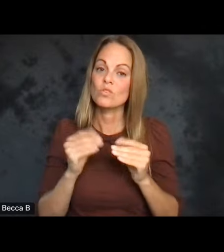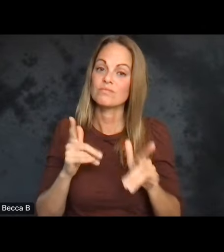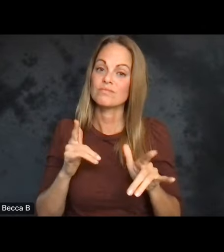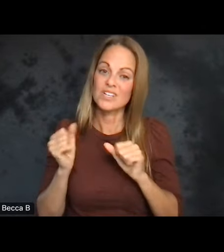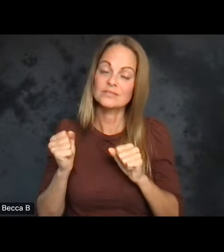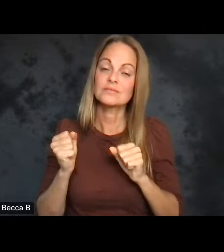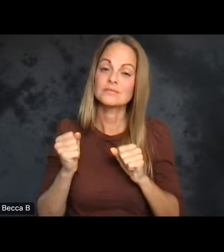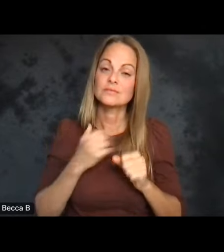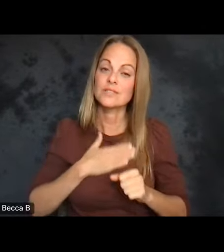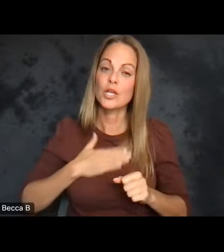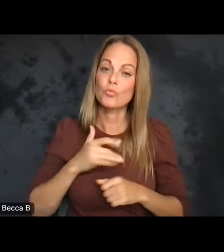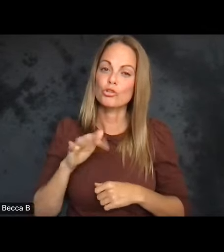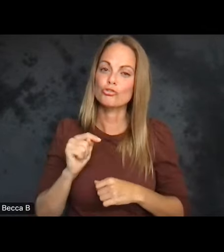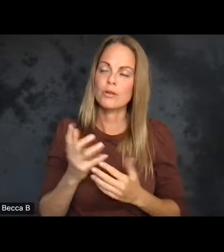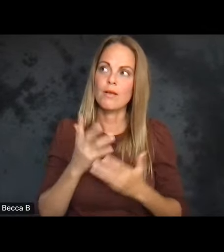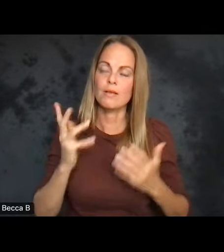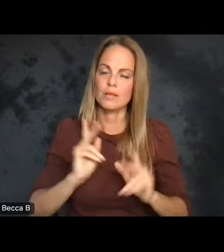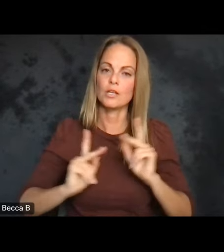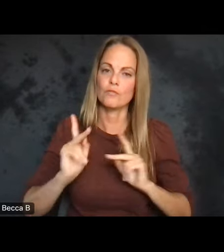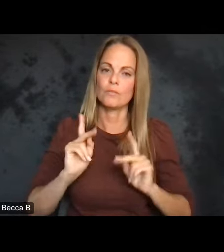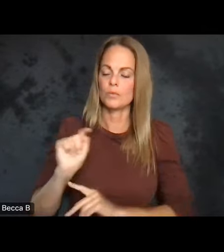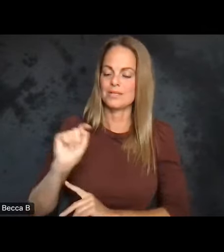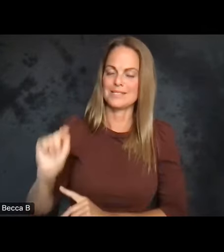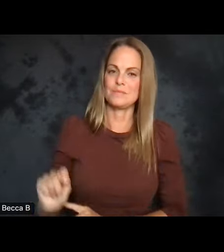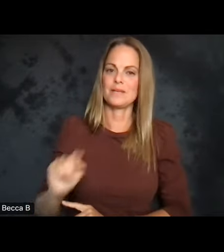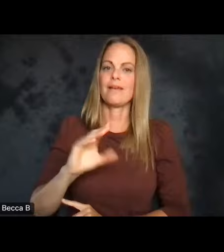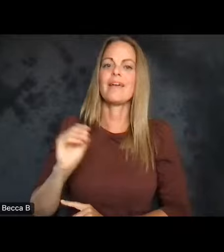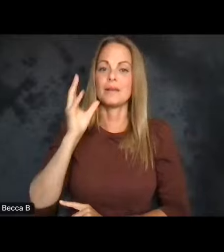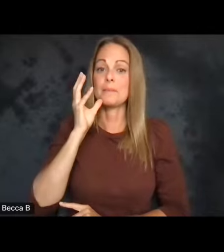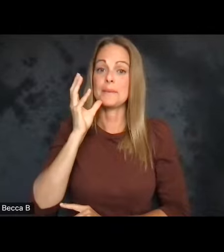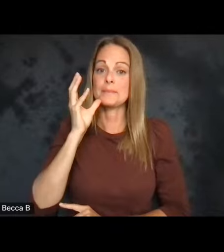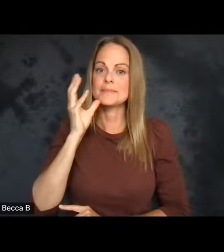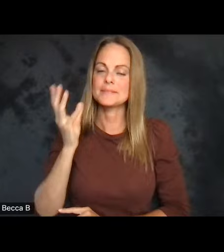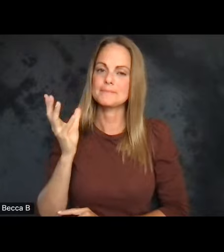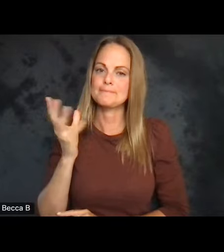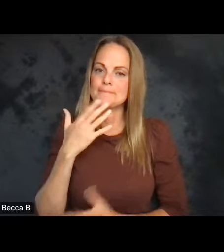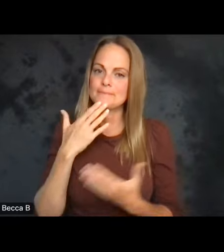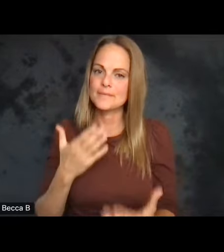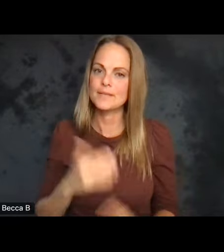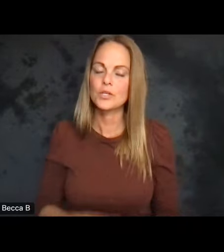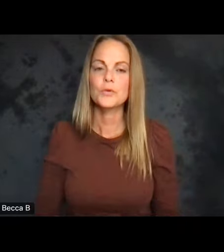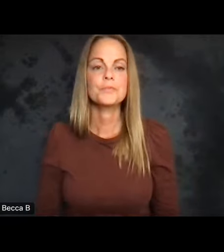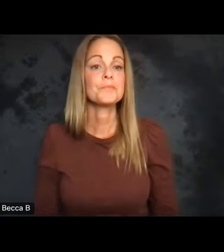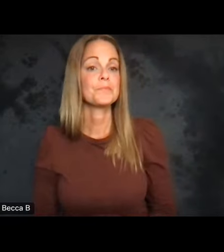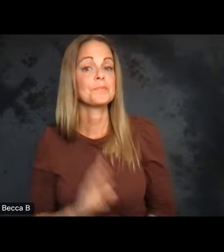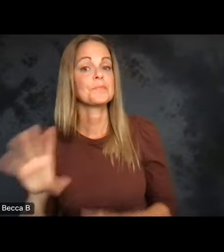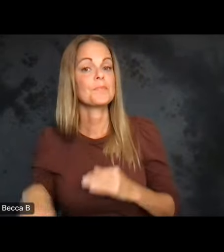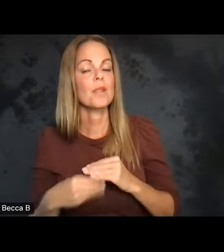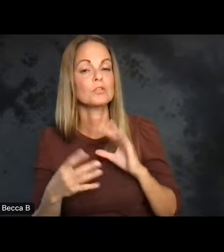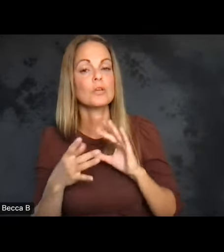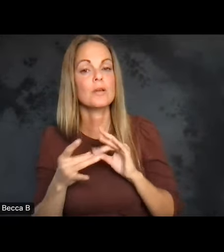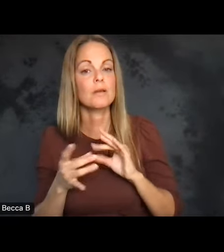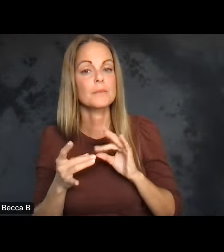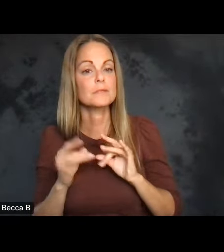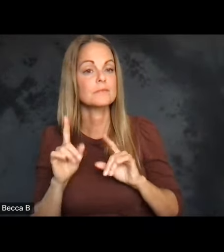lot of people in Topeka would, and the moms. Thank you. Further comments, questions?